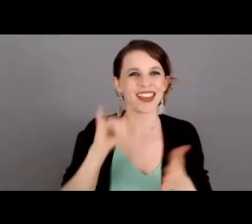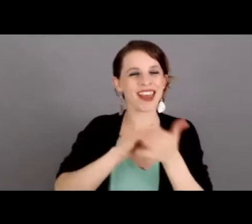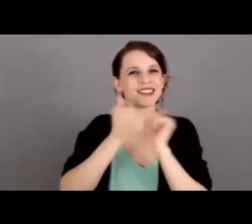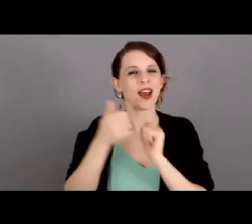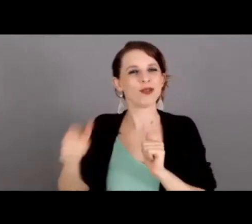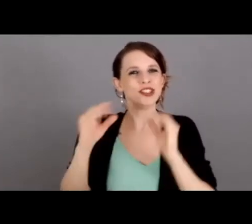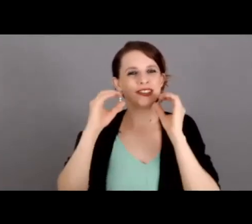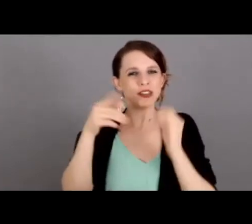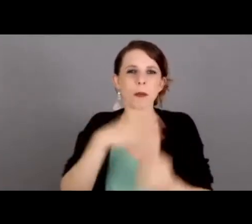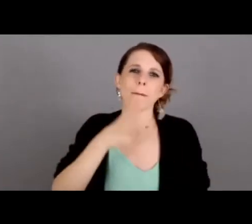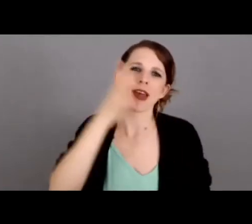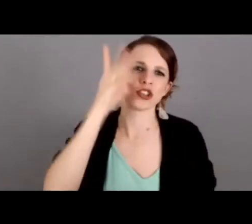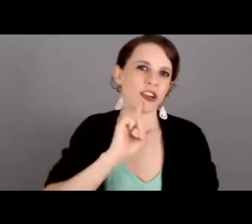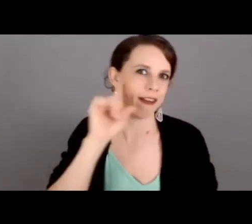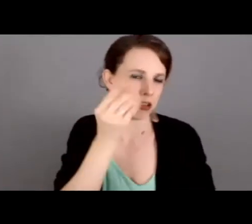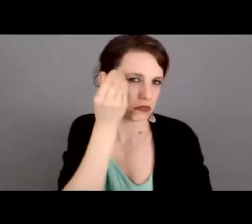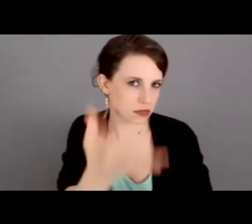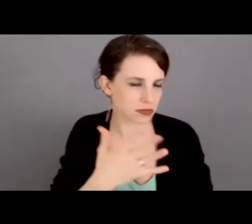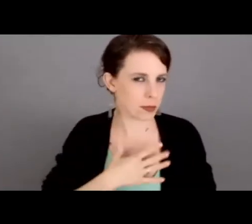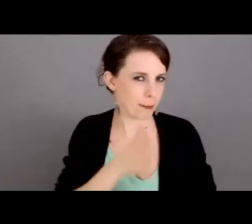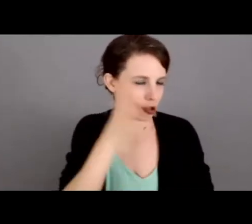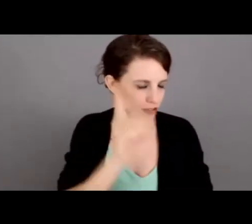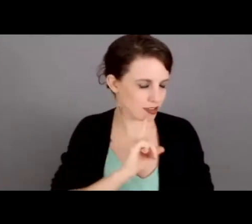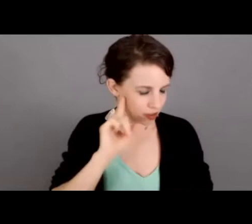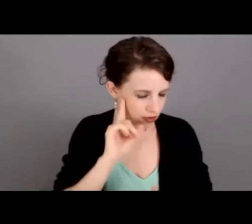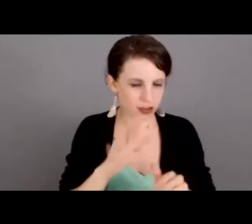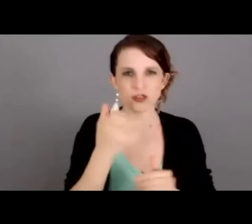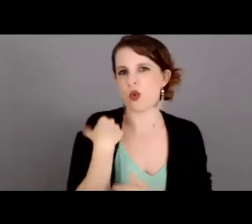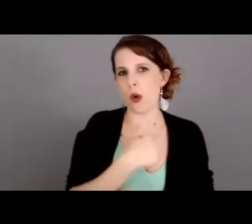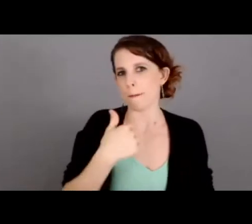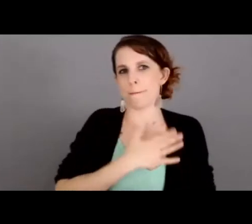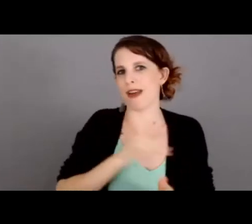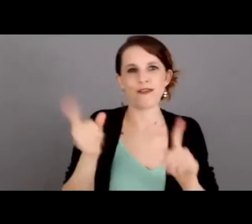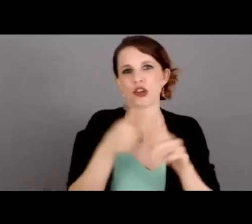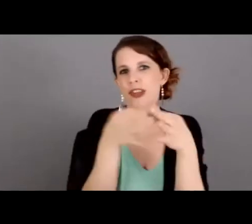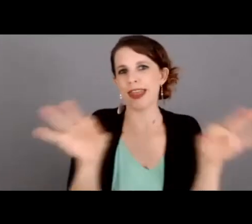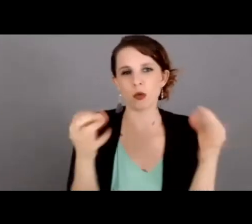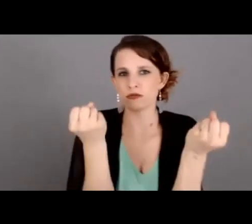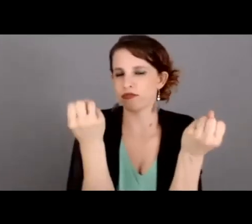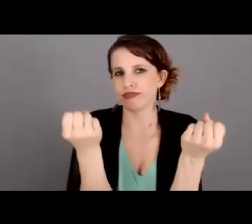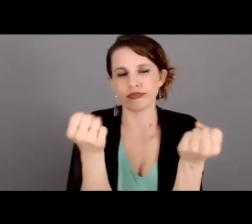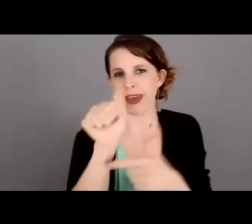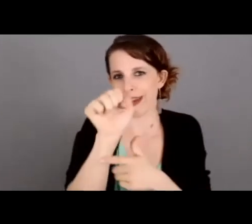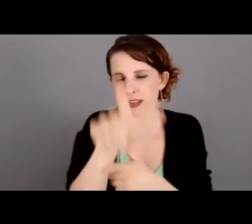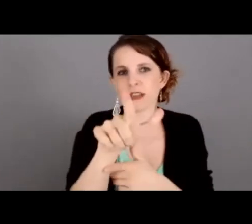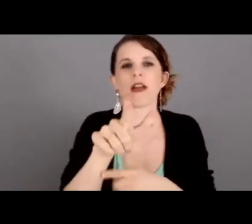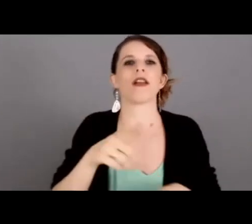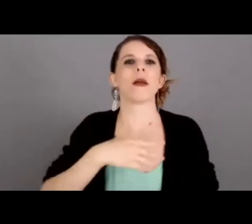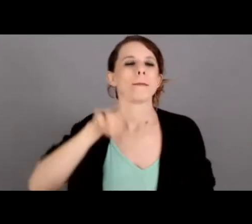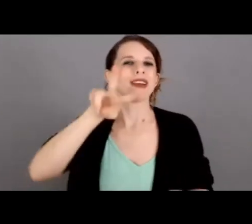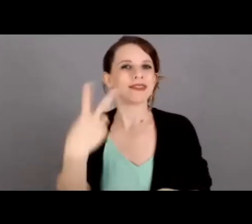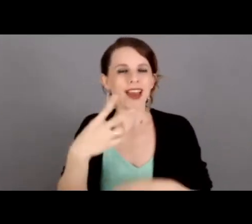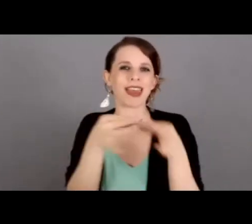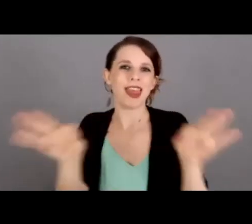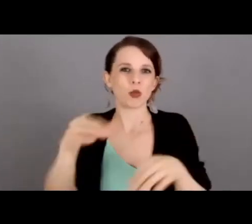just everywhere. And that's how, well, my parents are deaf. I just want to let you know, my parents are deaf. And so signing was